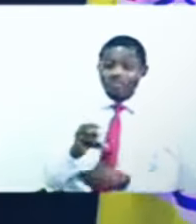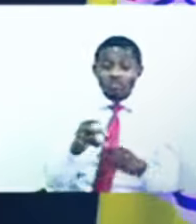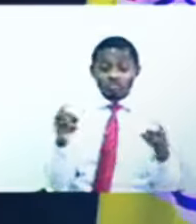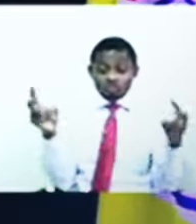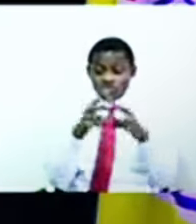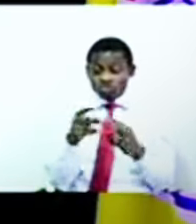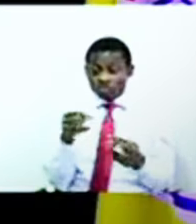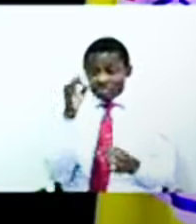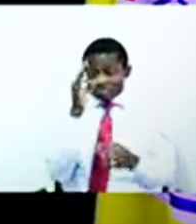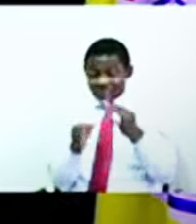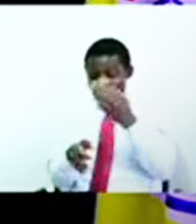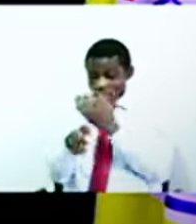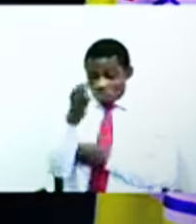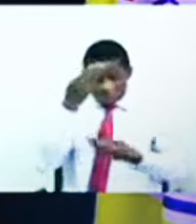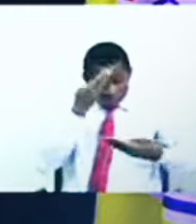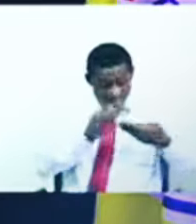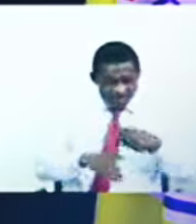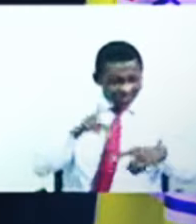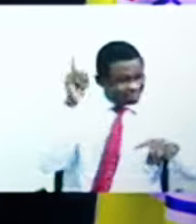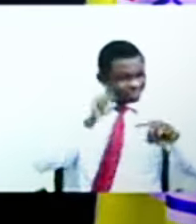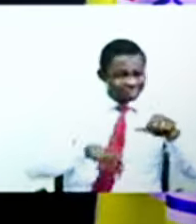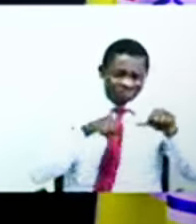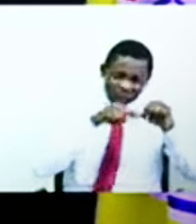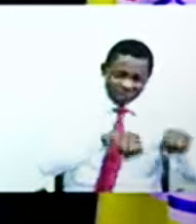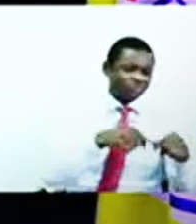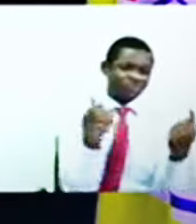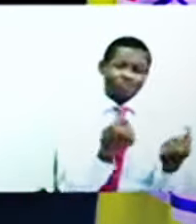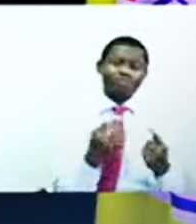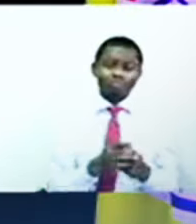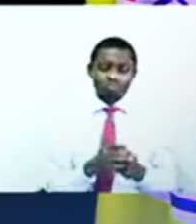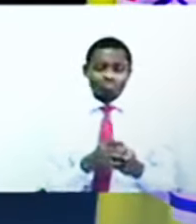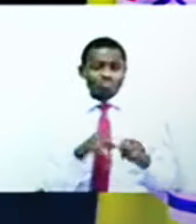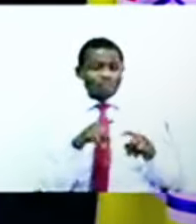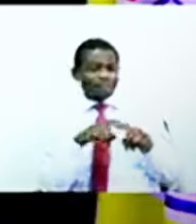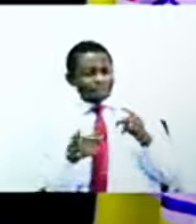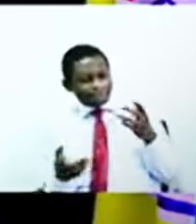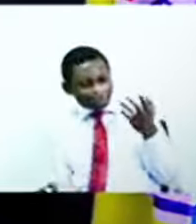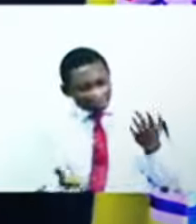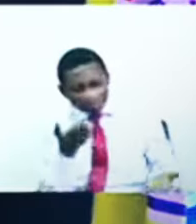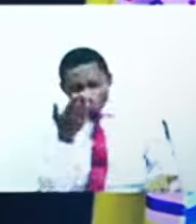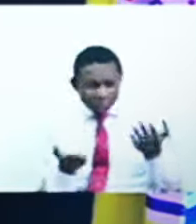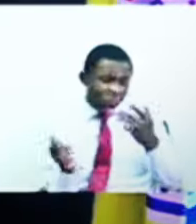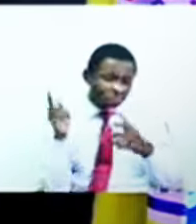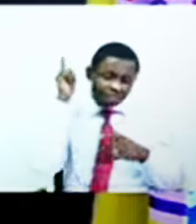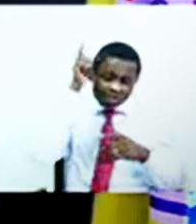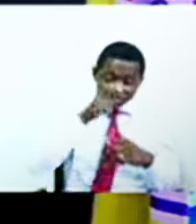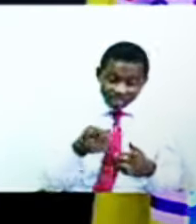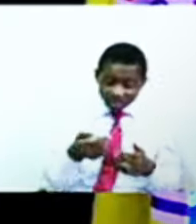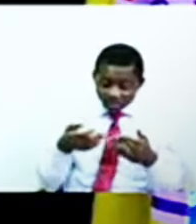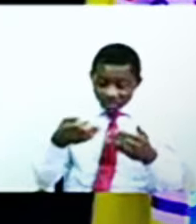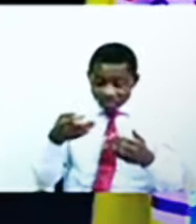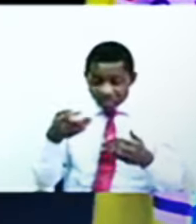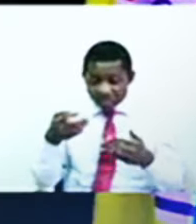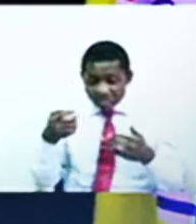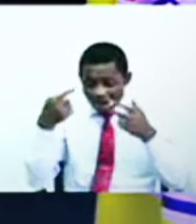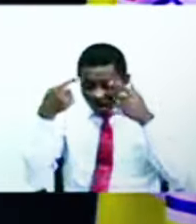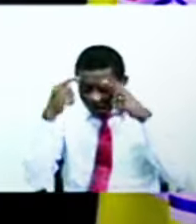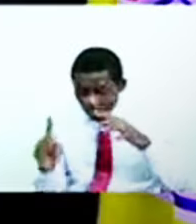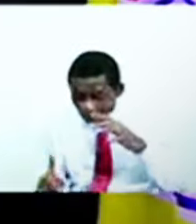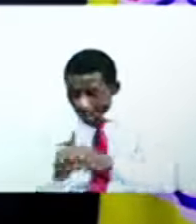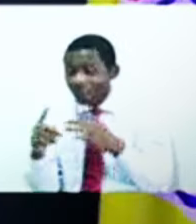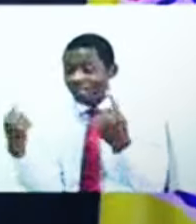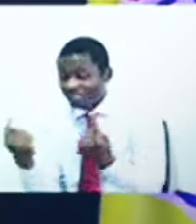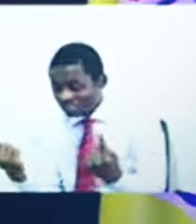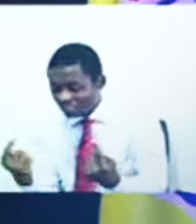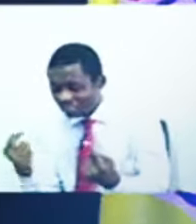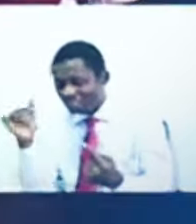for any reason we slip, It is a mistake. I am from so. We correct it. He